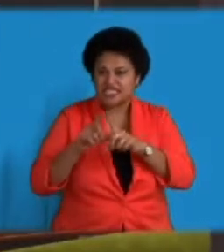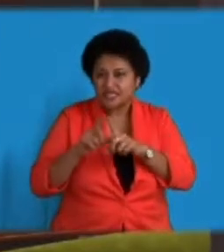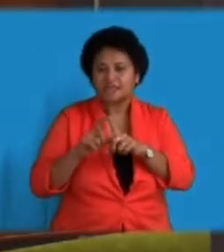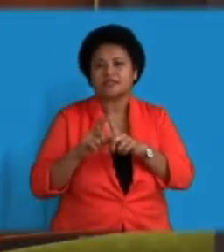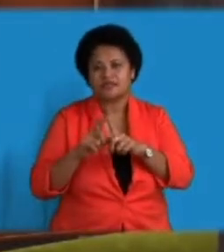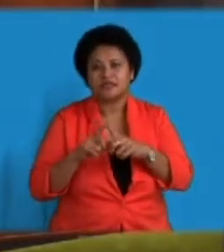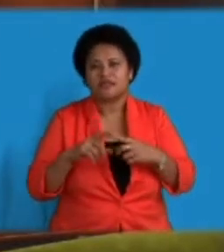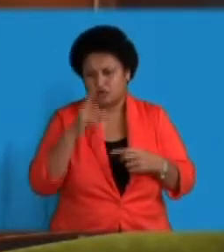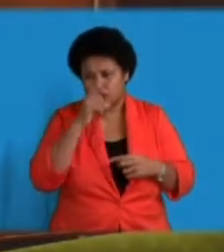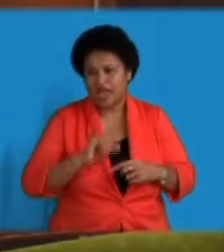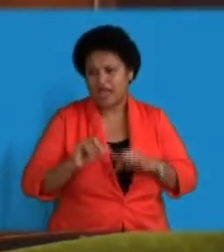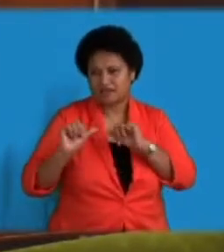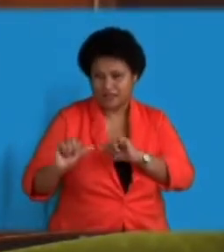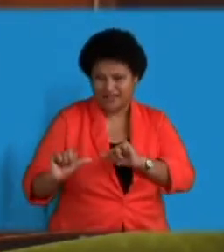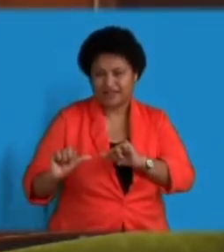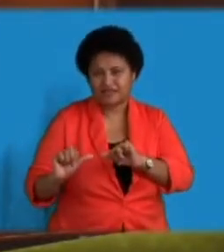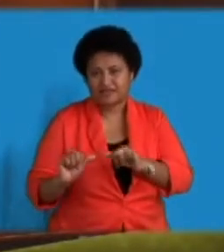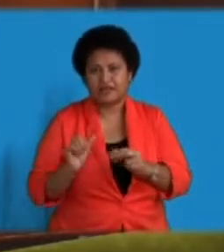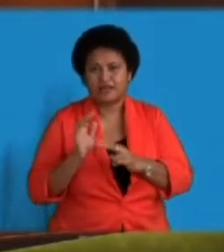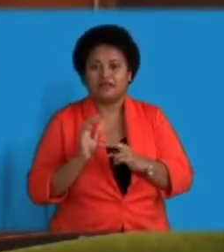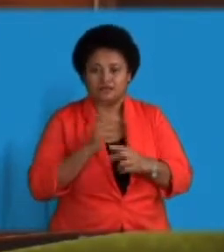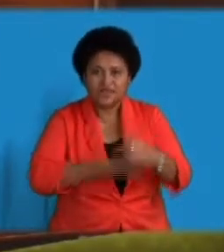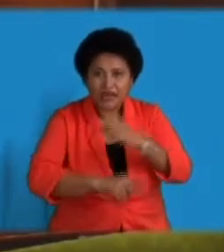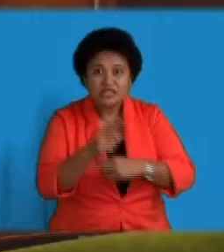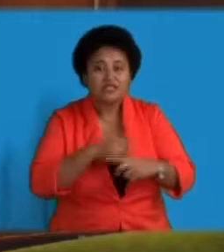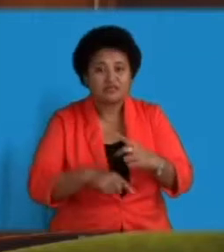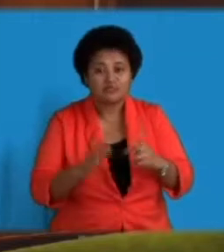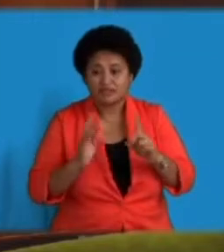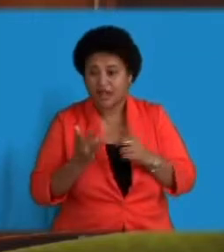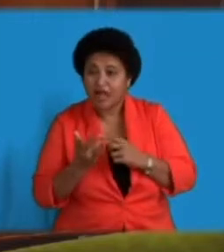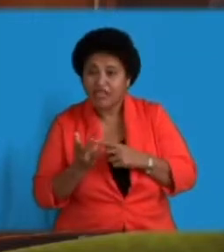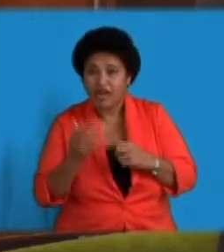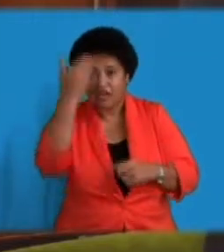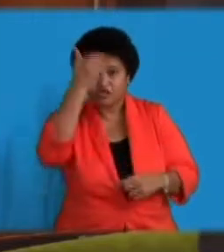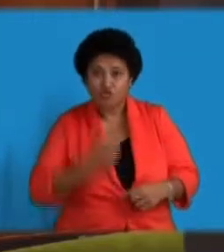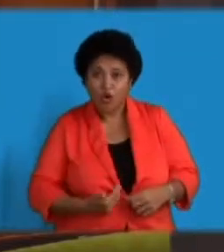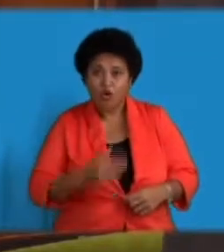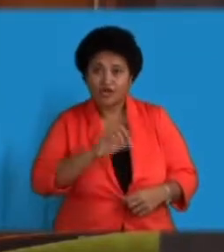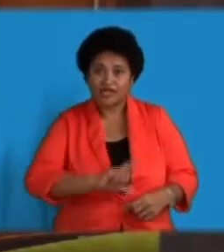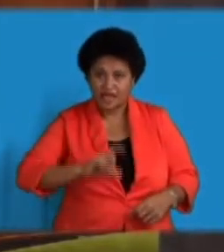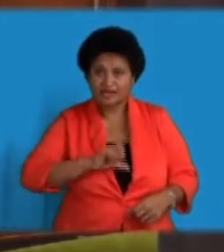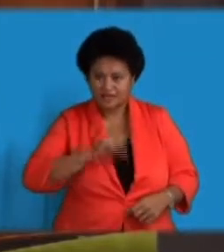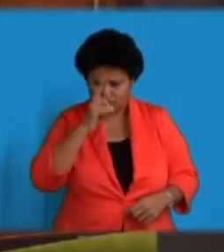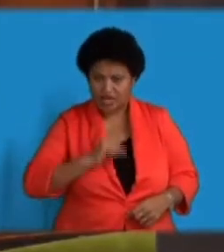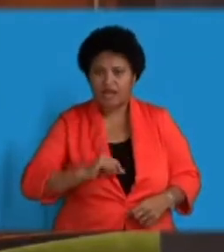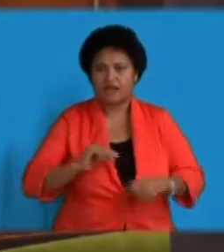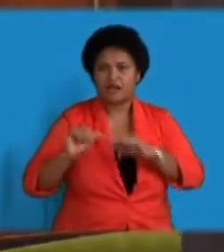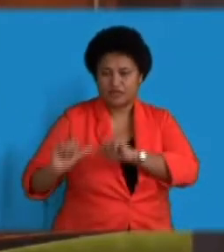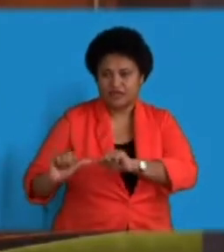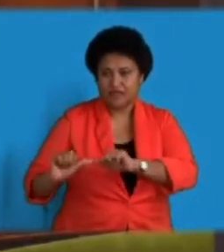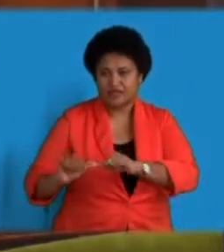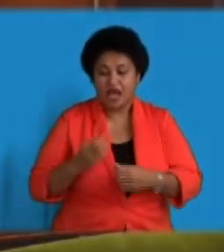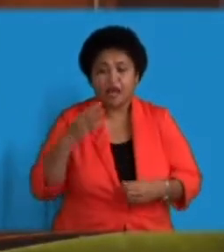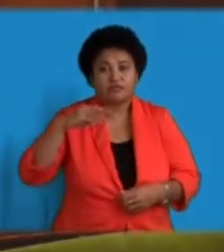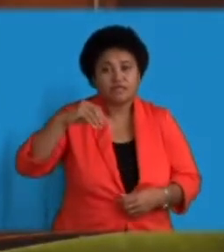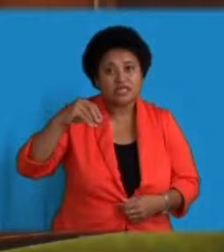are preventable, especially diabetes, cardiovascular diseases and stroke. Cancer is 40% preventable. Salt consumption in Fiji, Madam